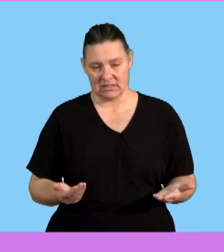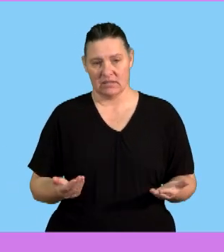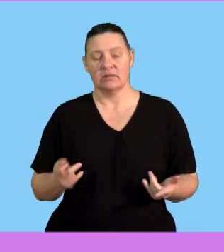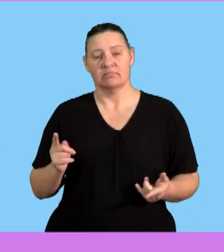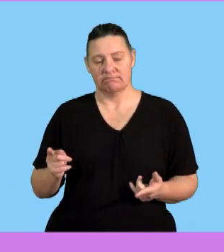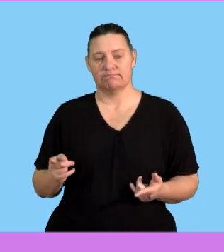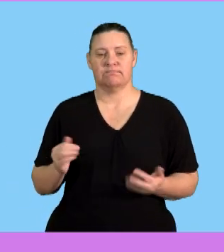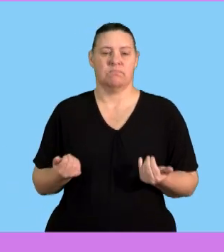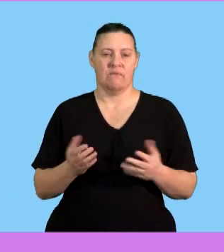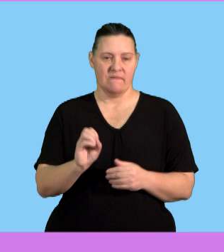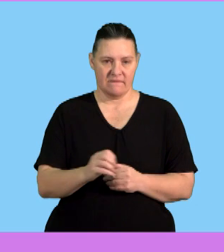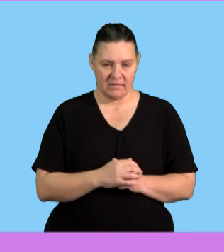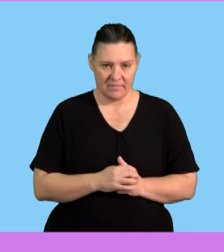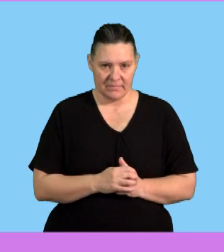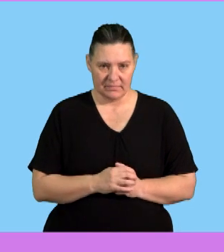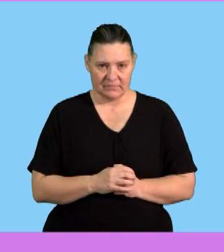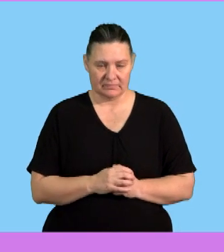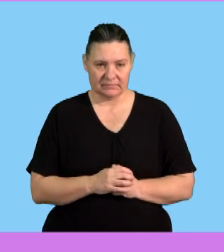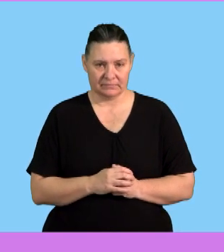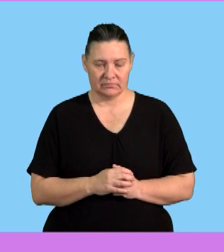services that are provided.